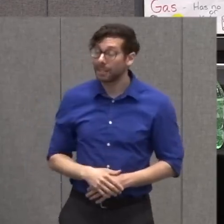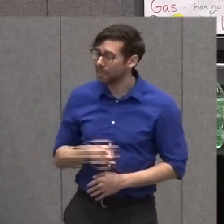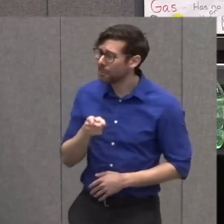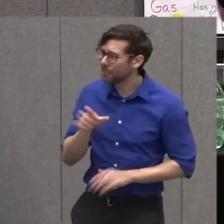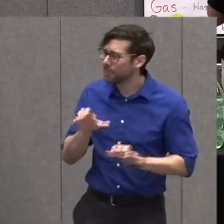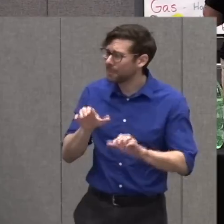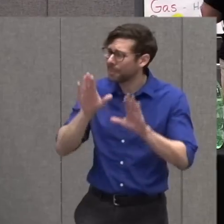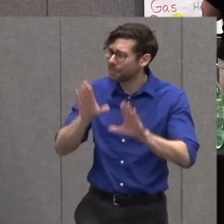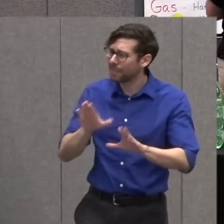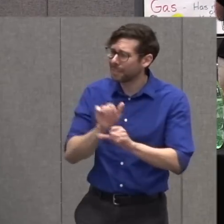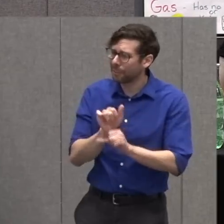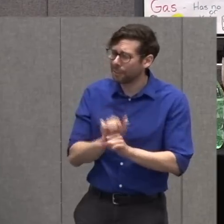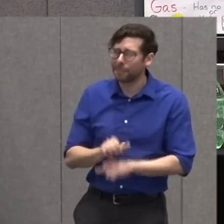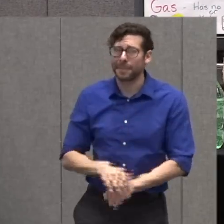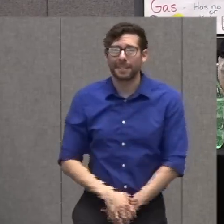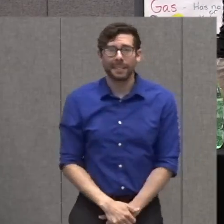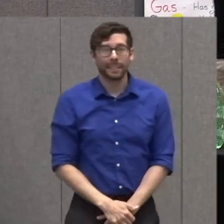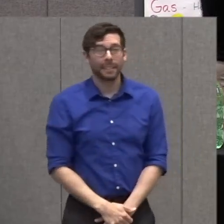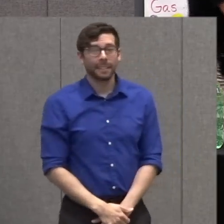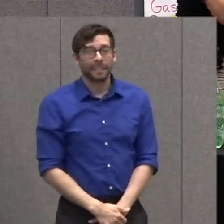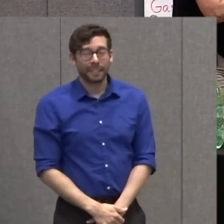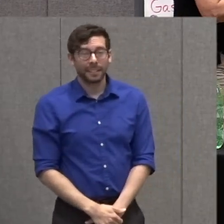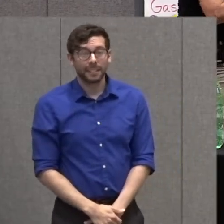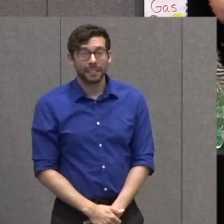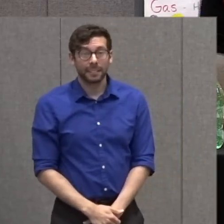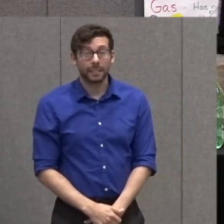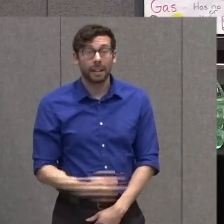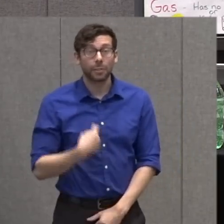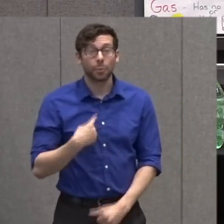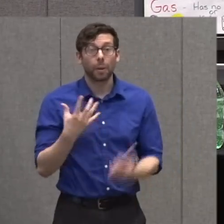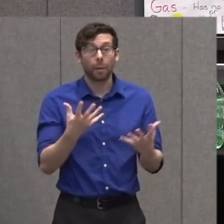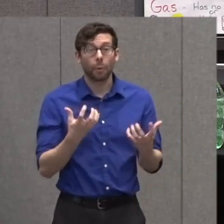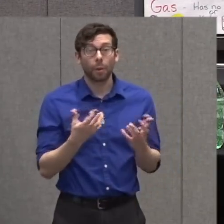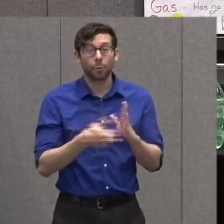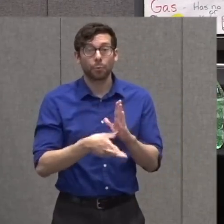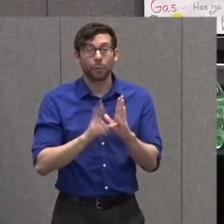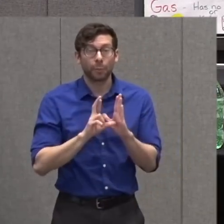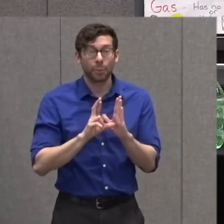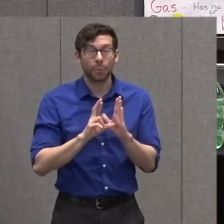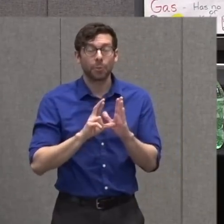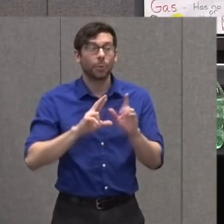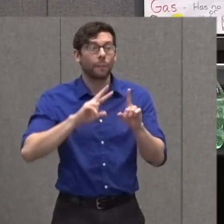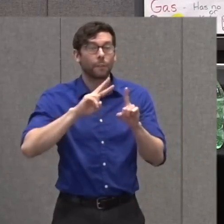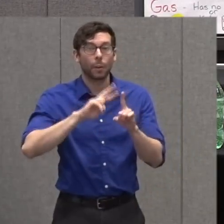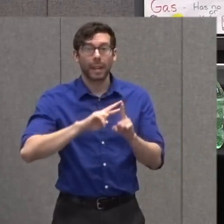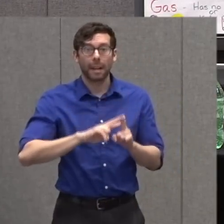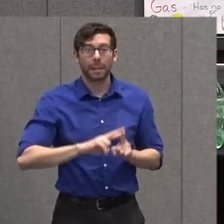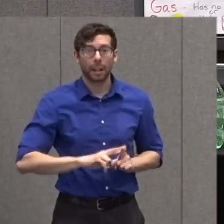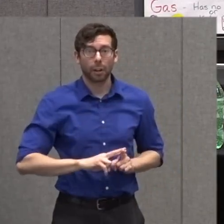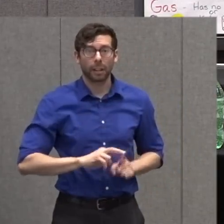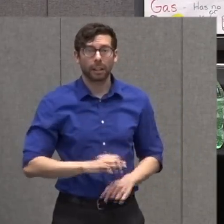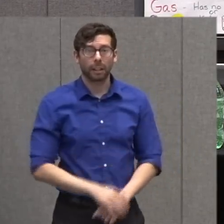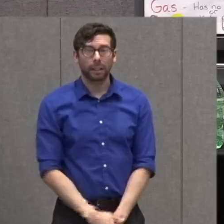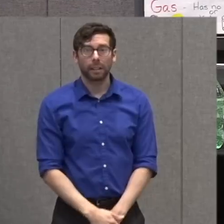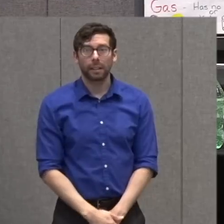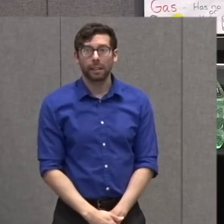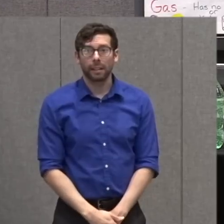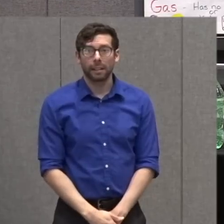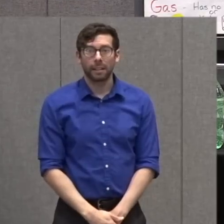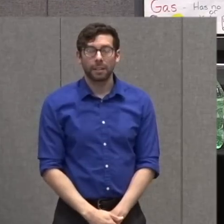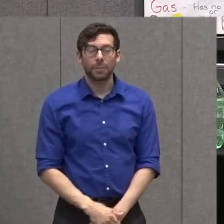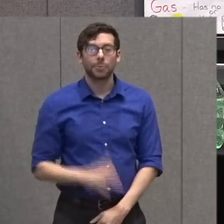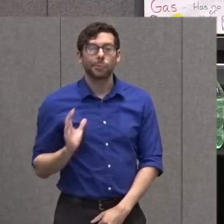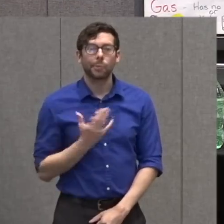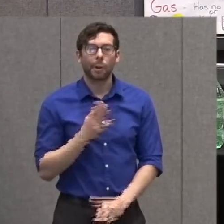is review Yes. our vocabulary. So maybe we want to move our